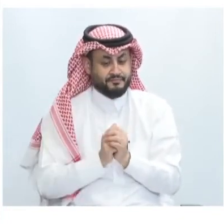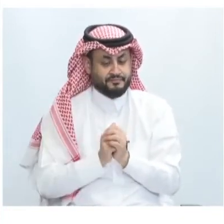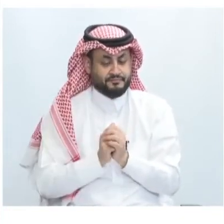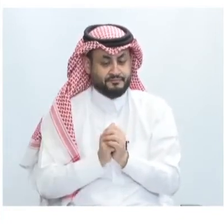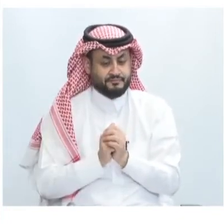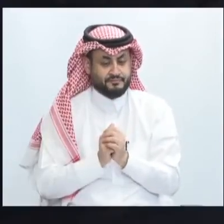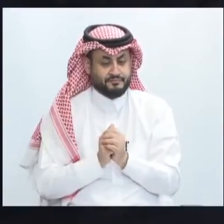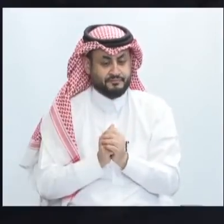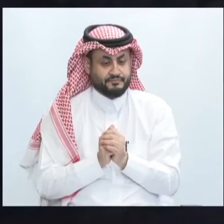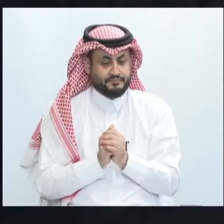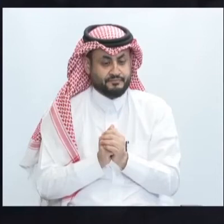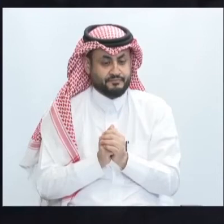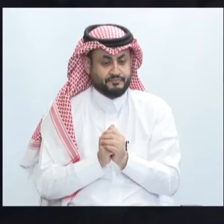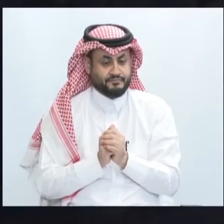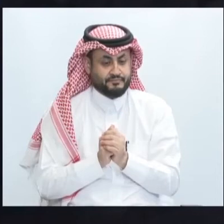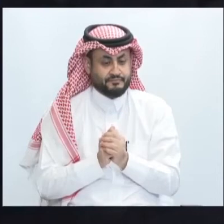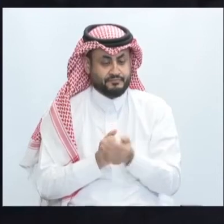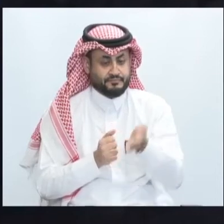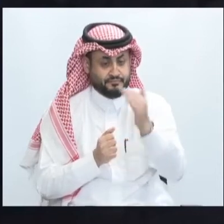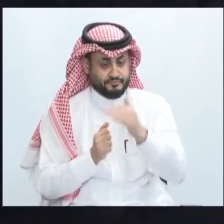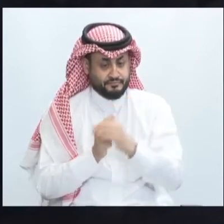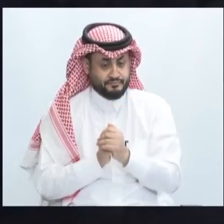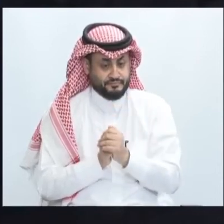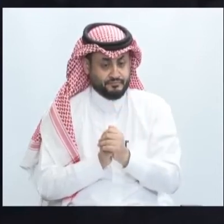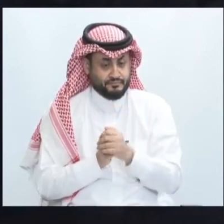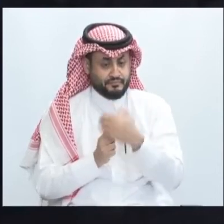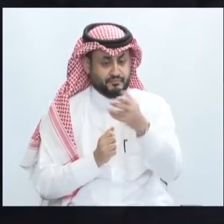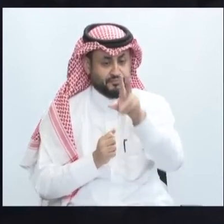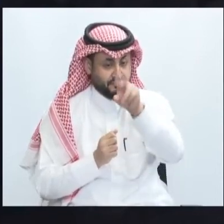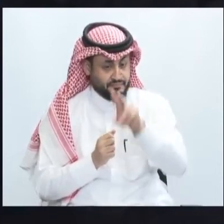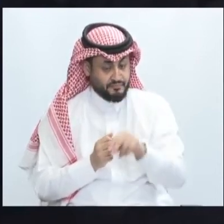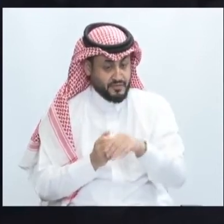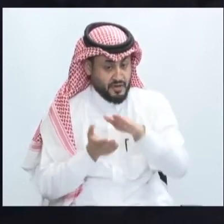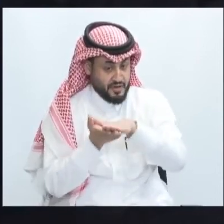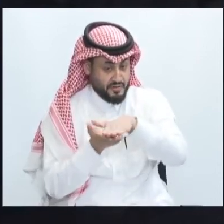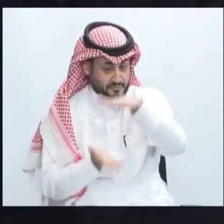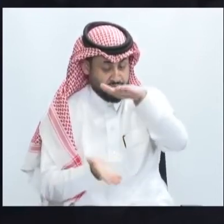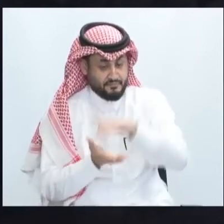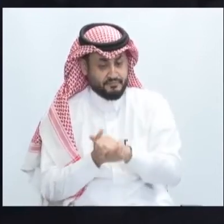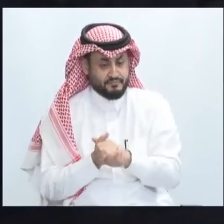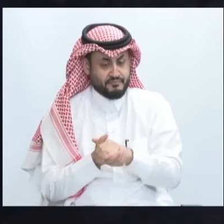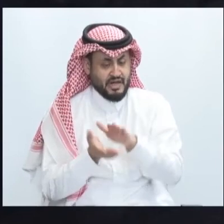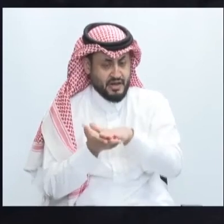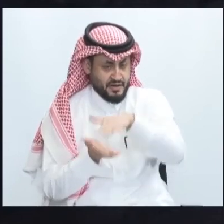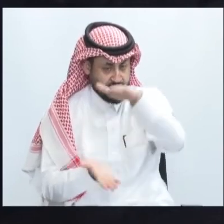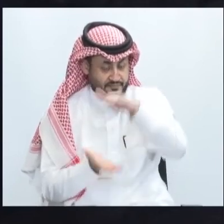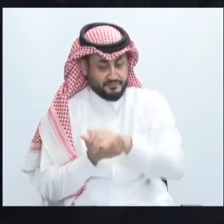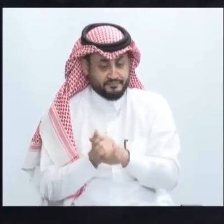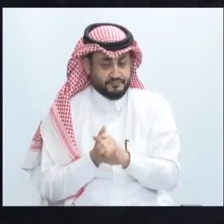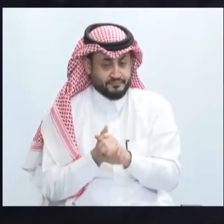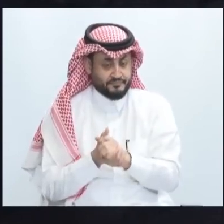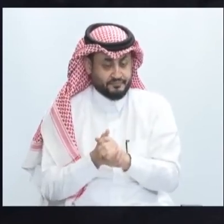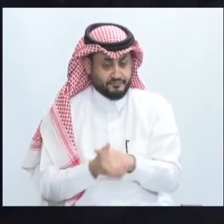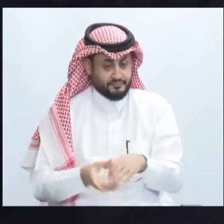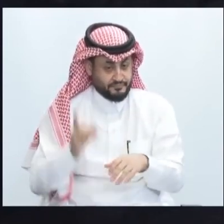Excellent. Okay, now can you tell me what is this? It is also duck, but now this